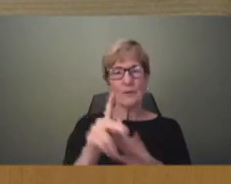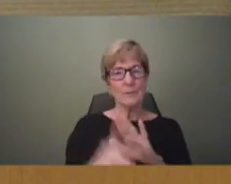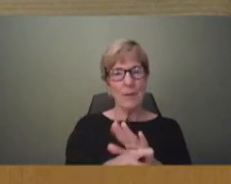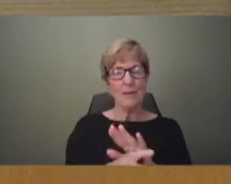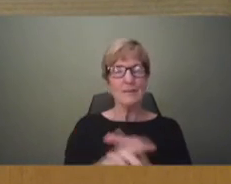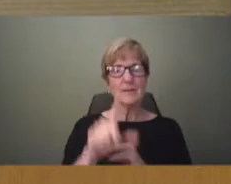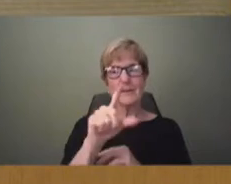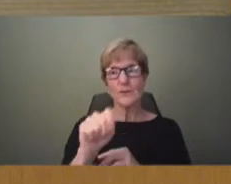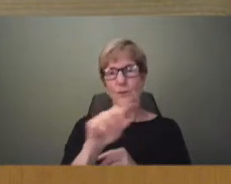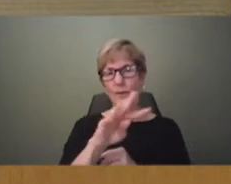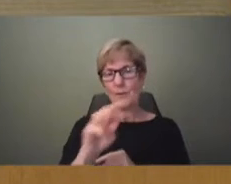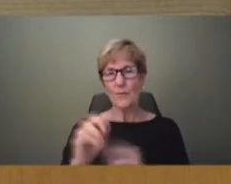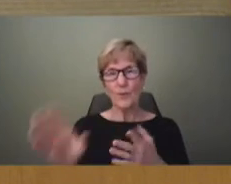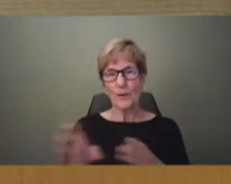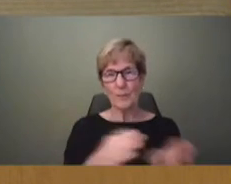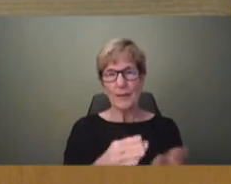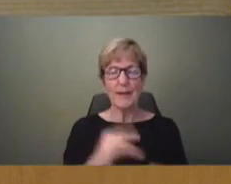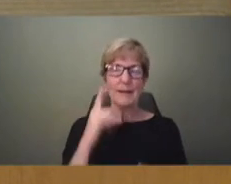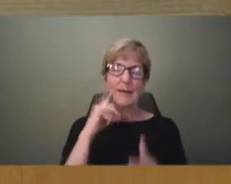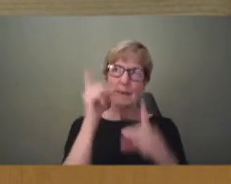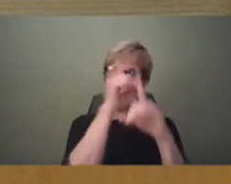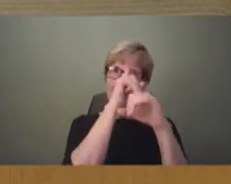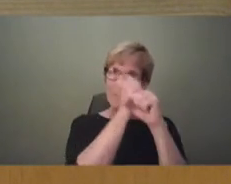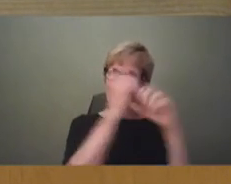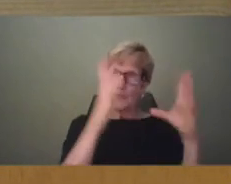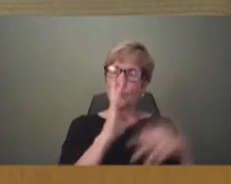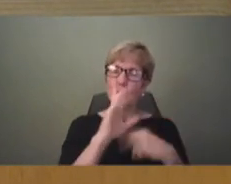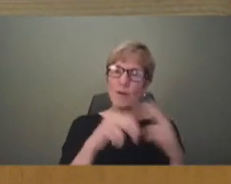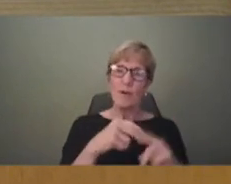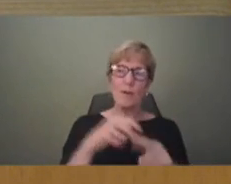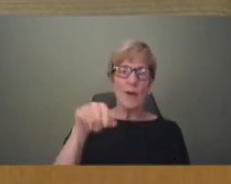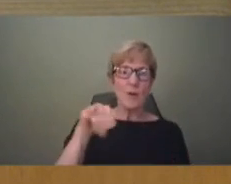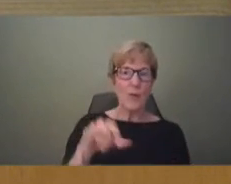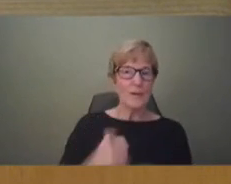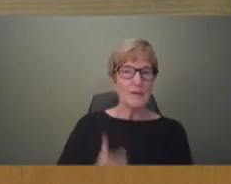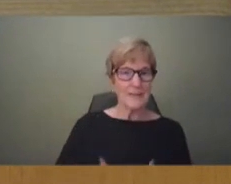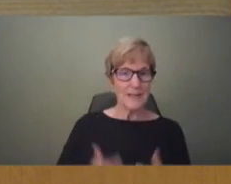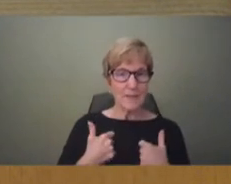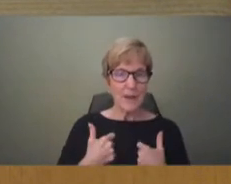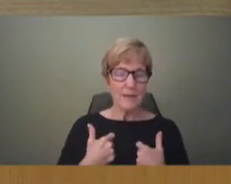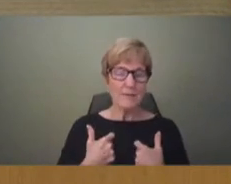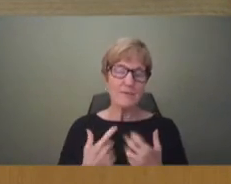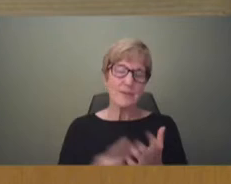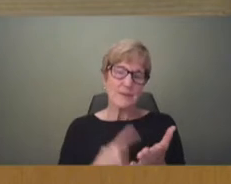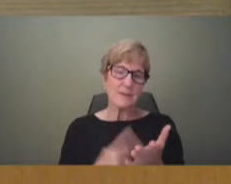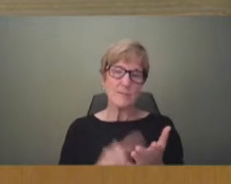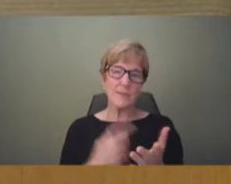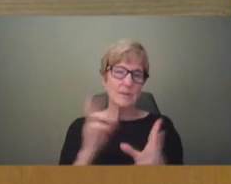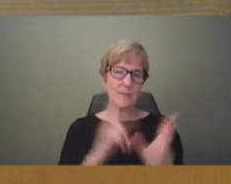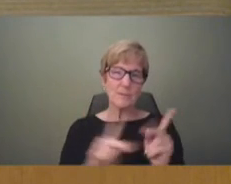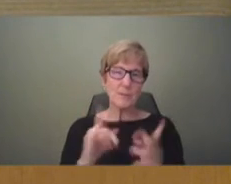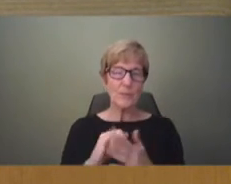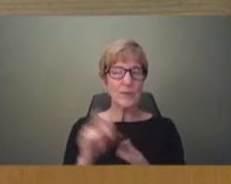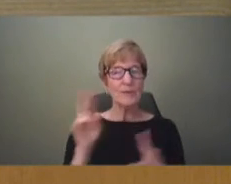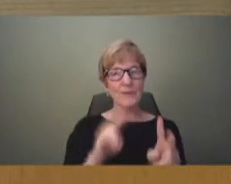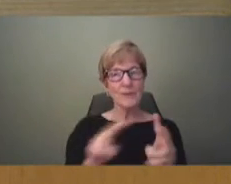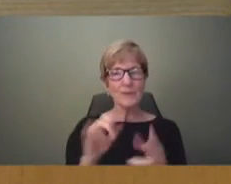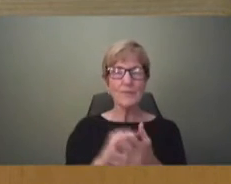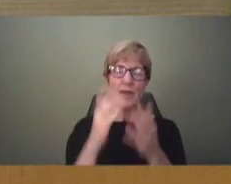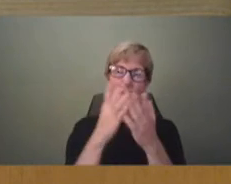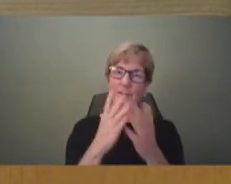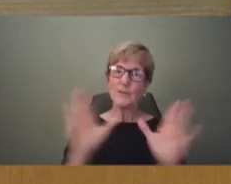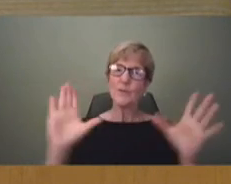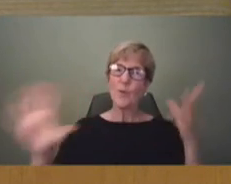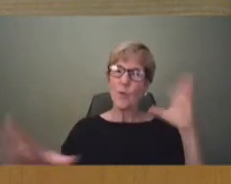greater picture I think of of of where we talk about quality of life as sometimes as a society you have to look at that as a whole and and and